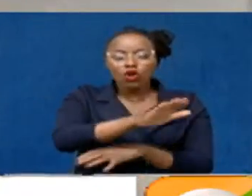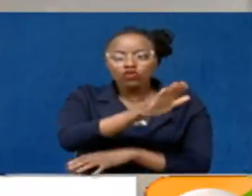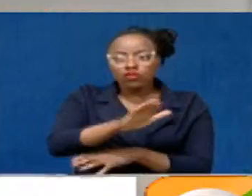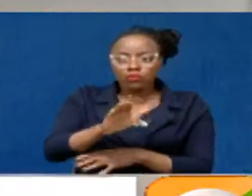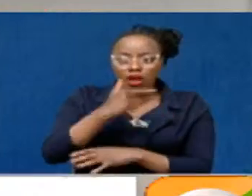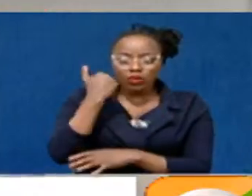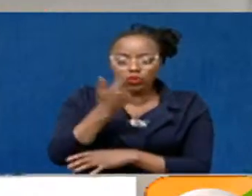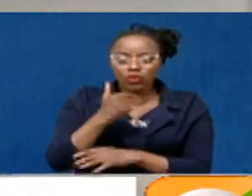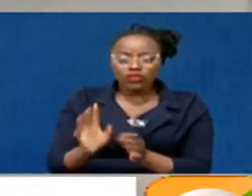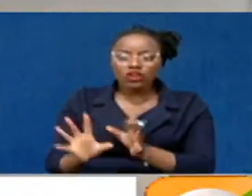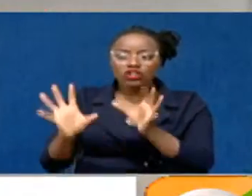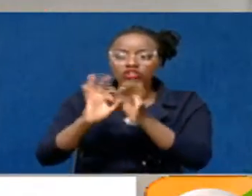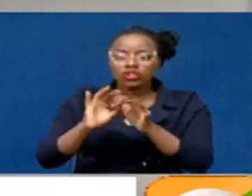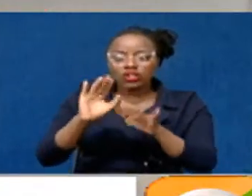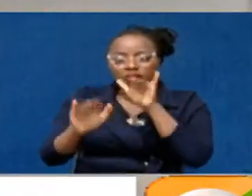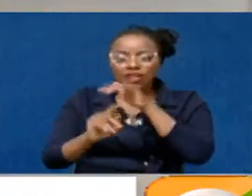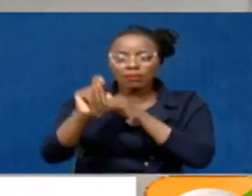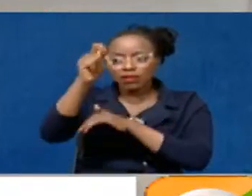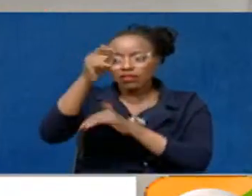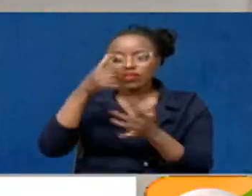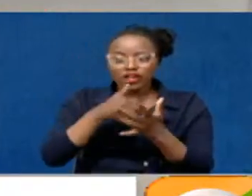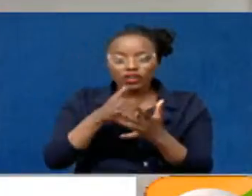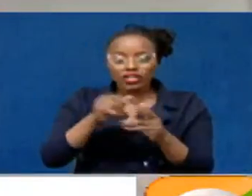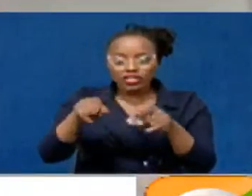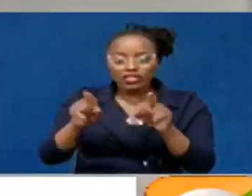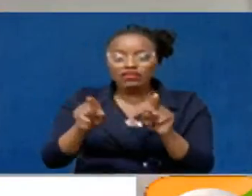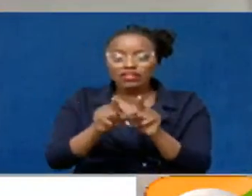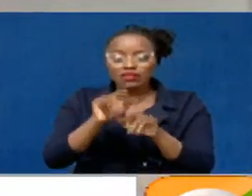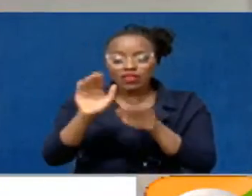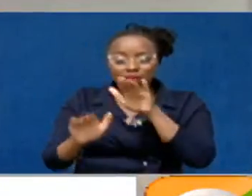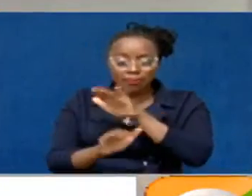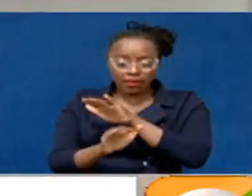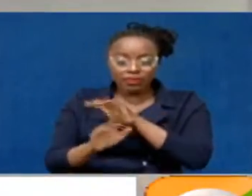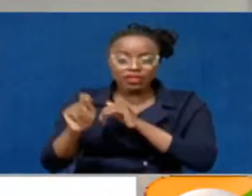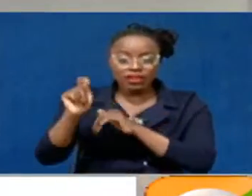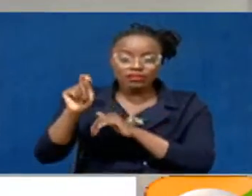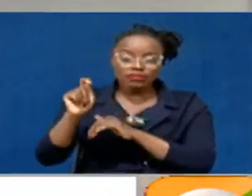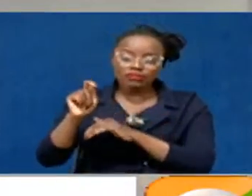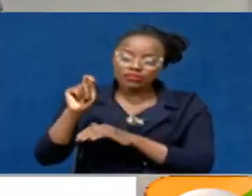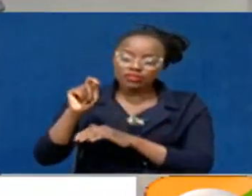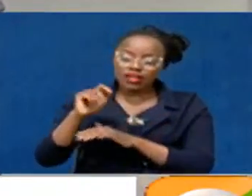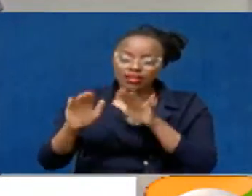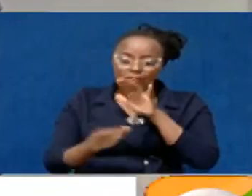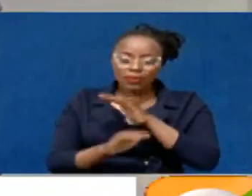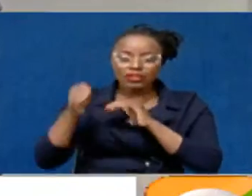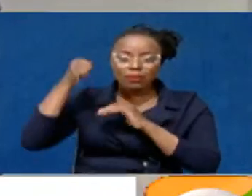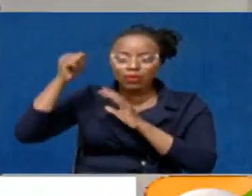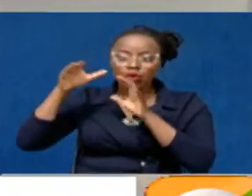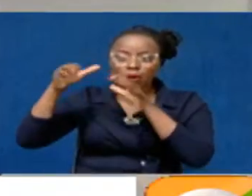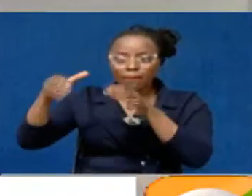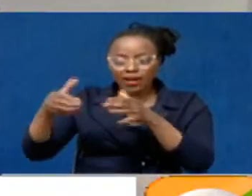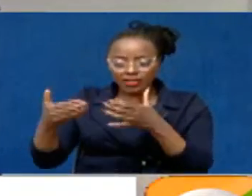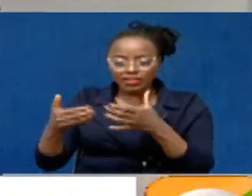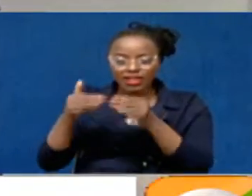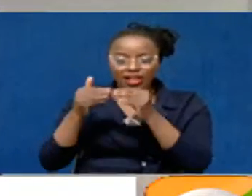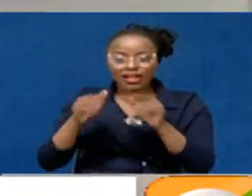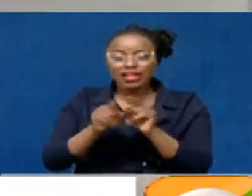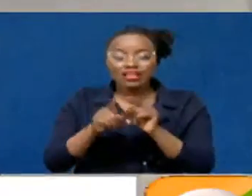parliament who have joined the deputy president and including himself as the deputy party leader. Of course, that's a major